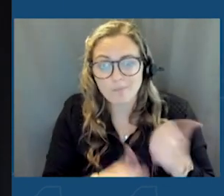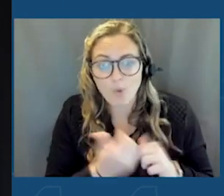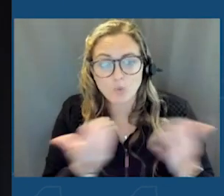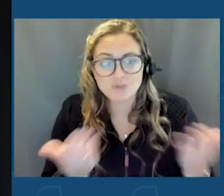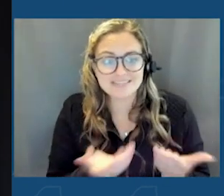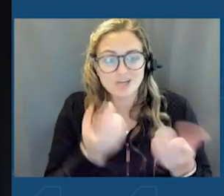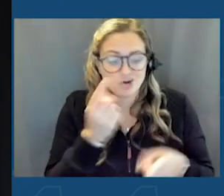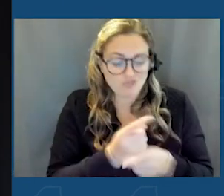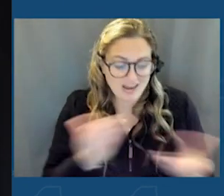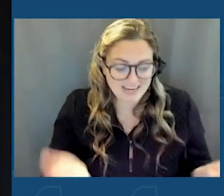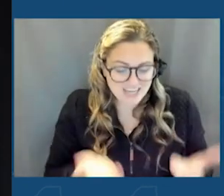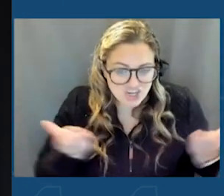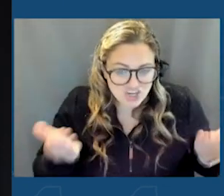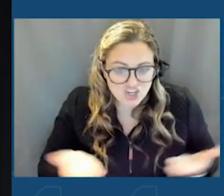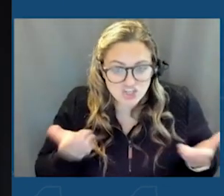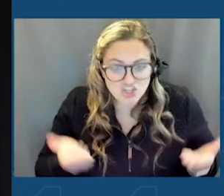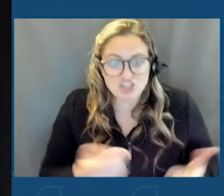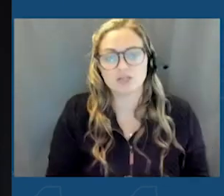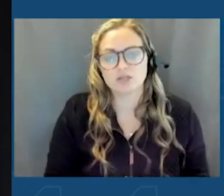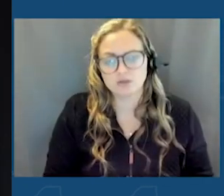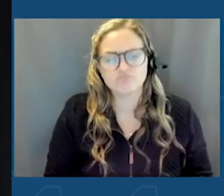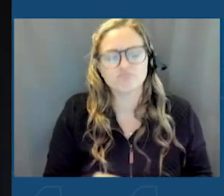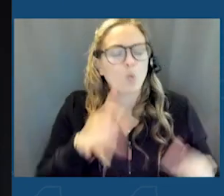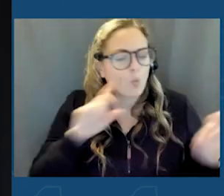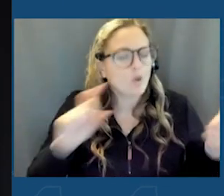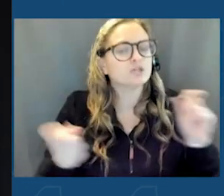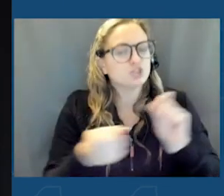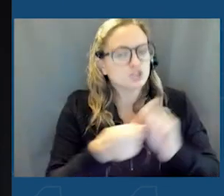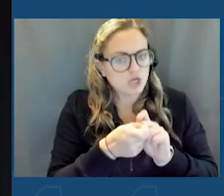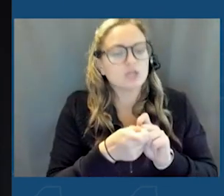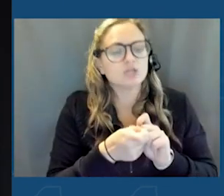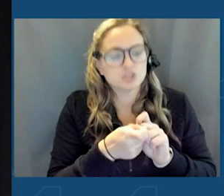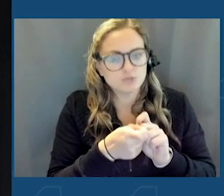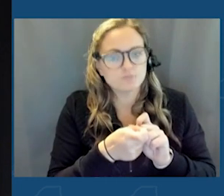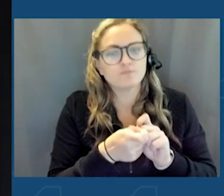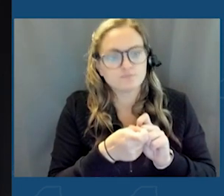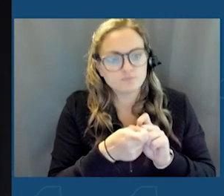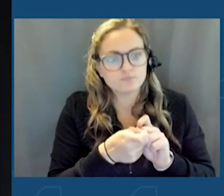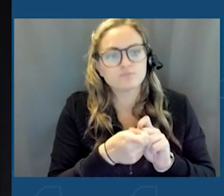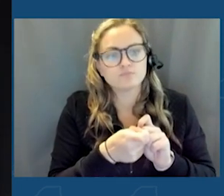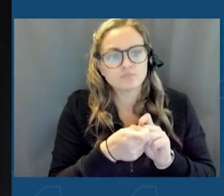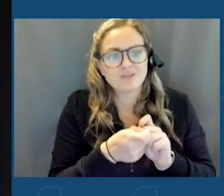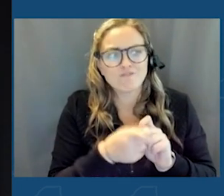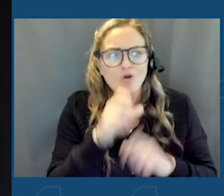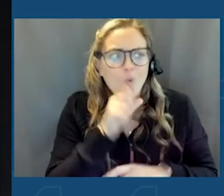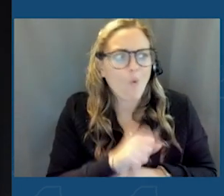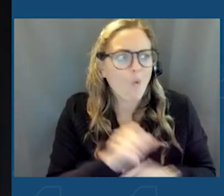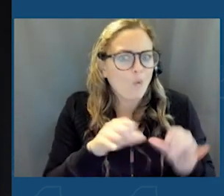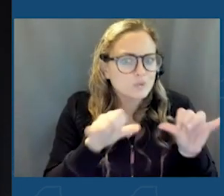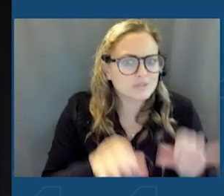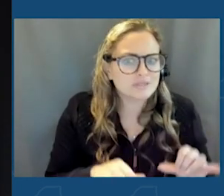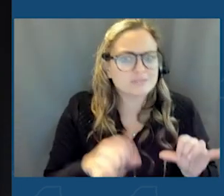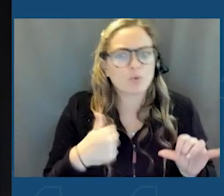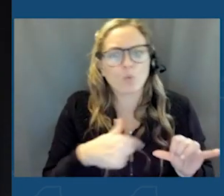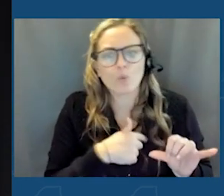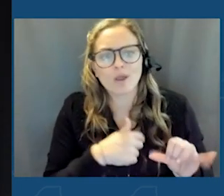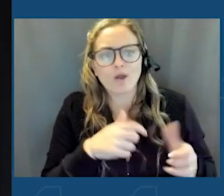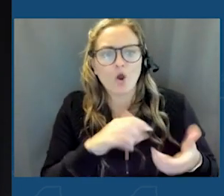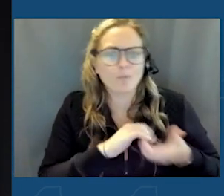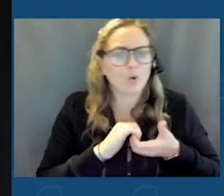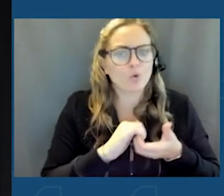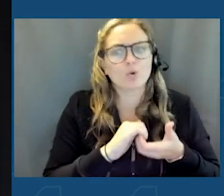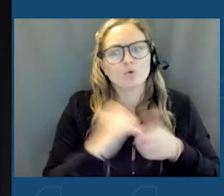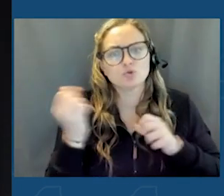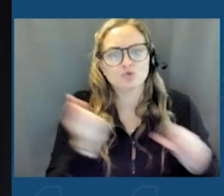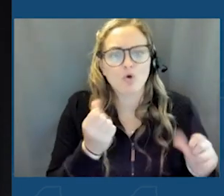Suffolk County, is going to be a game changer. So upgrading those 360,000 outdated systems, we are partners. We're strong partners with the